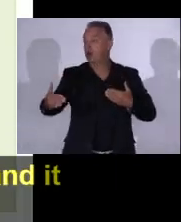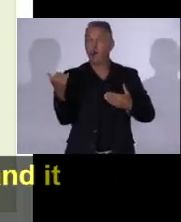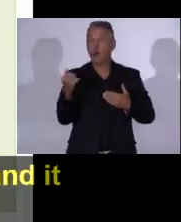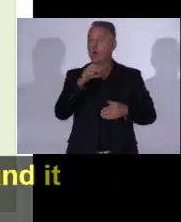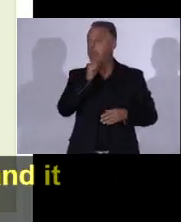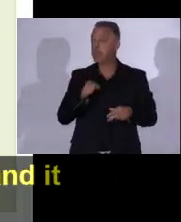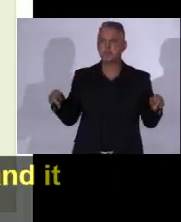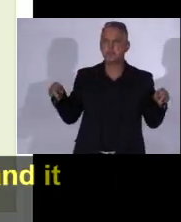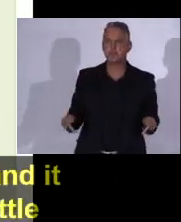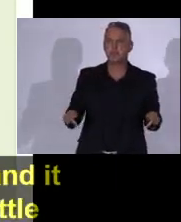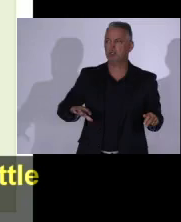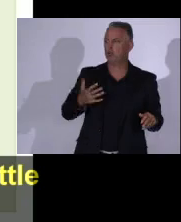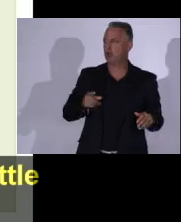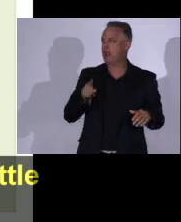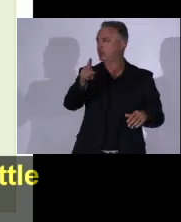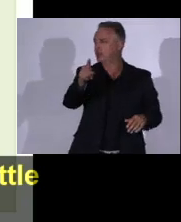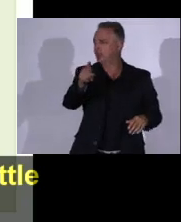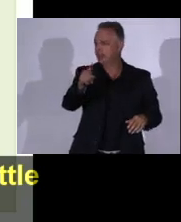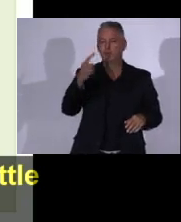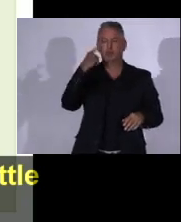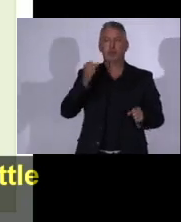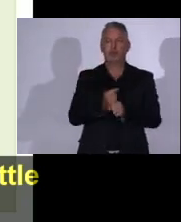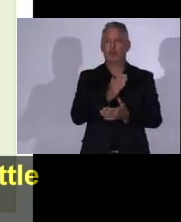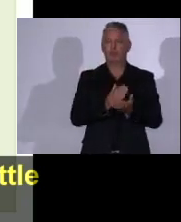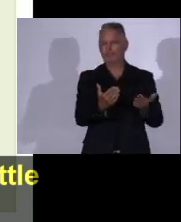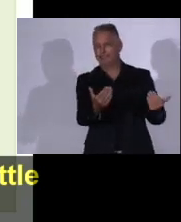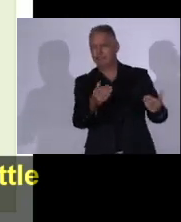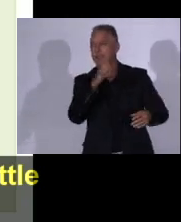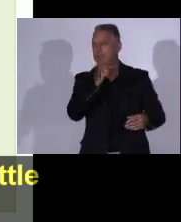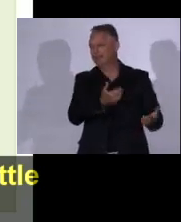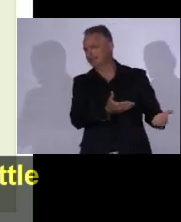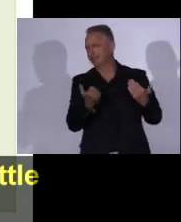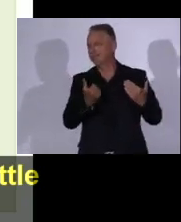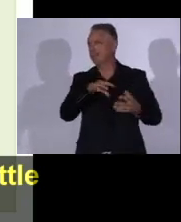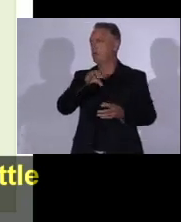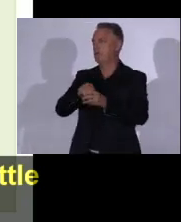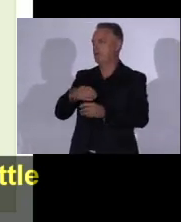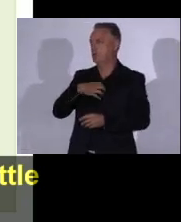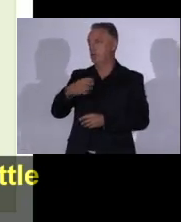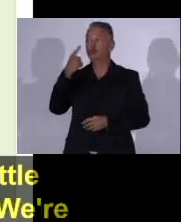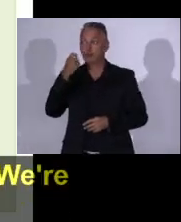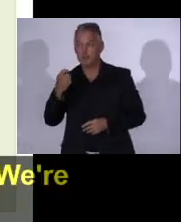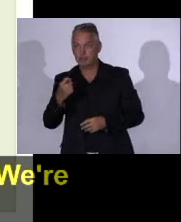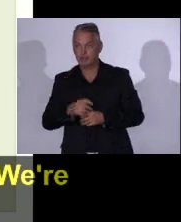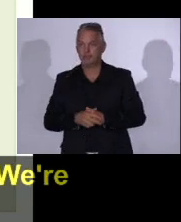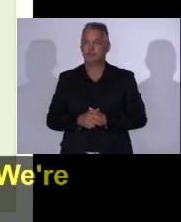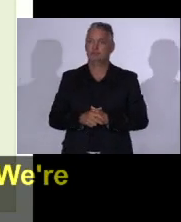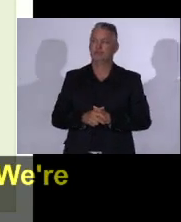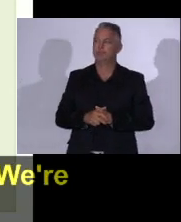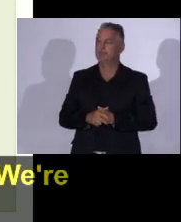so stubborn they won't go anywhere. So we're really trying to get some of the older men out and about doing things without it turning into a dating